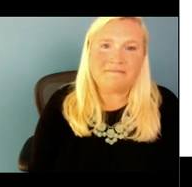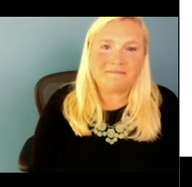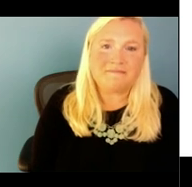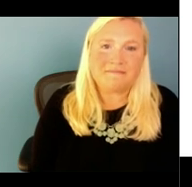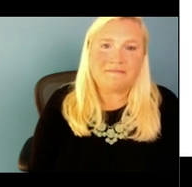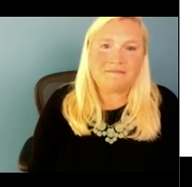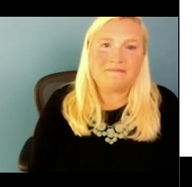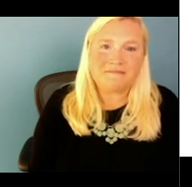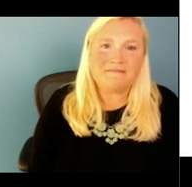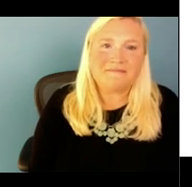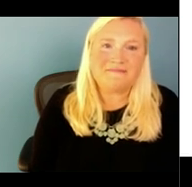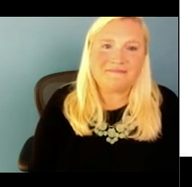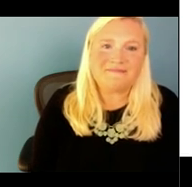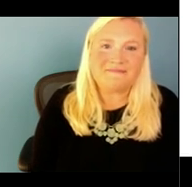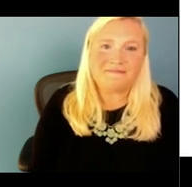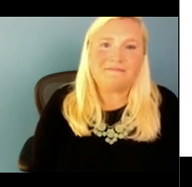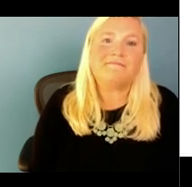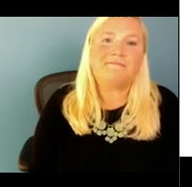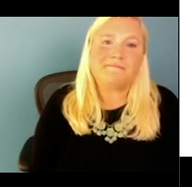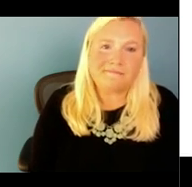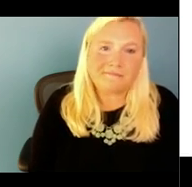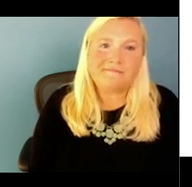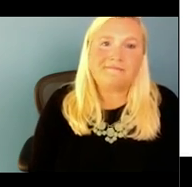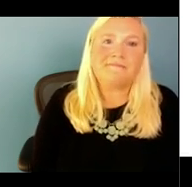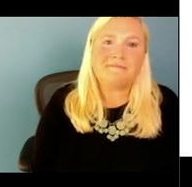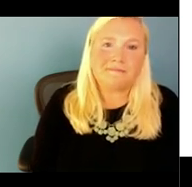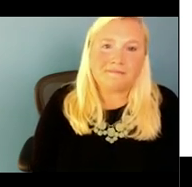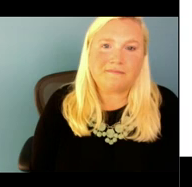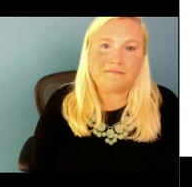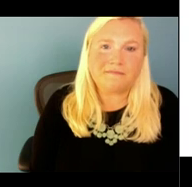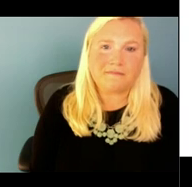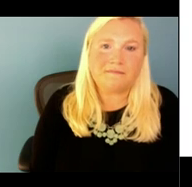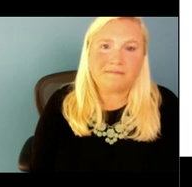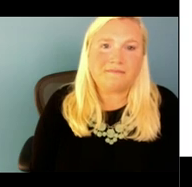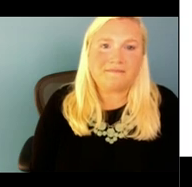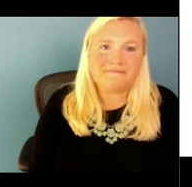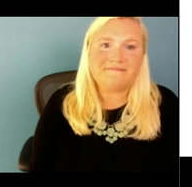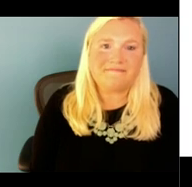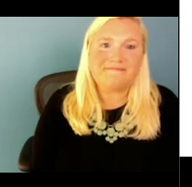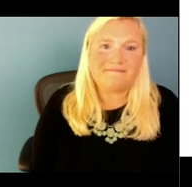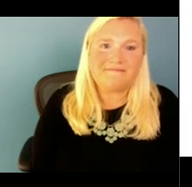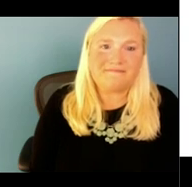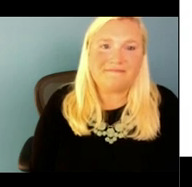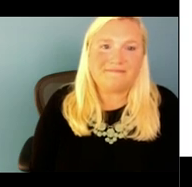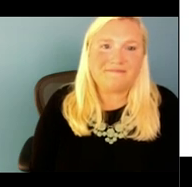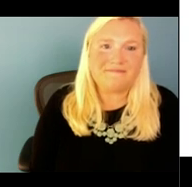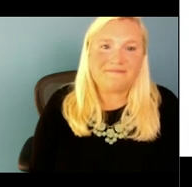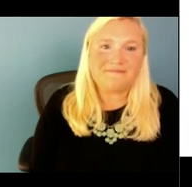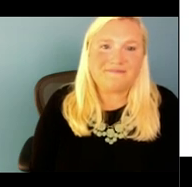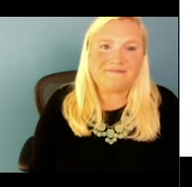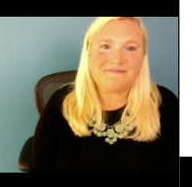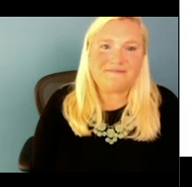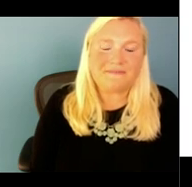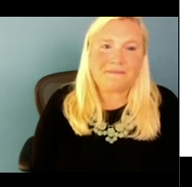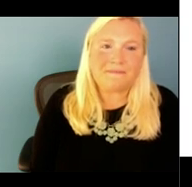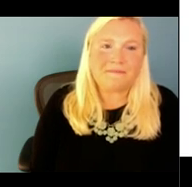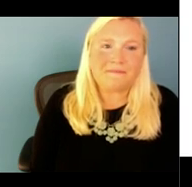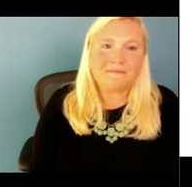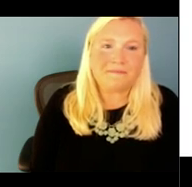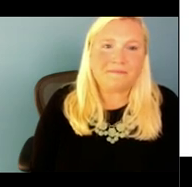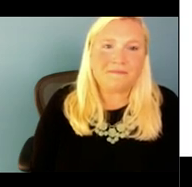And mostly it has to do with learning to listen and learning to be with. Mm-hmm. Yeah, I think too, the big piece we spoke